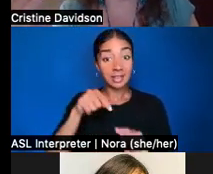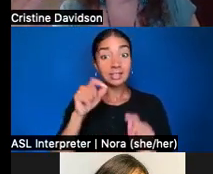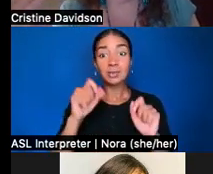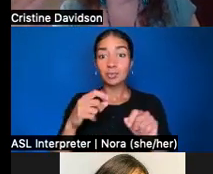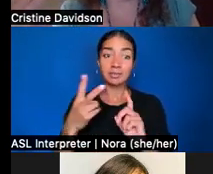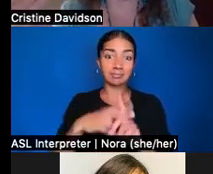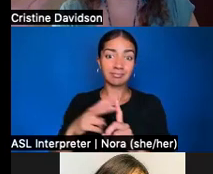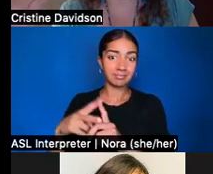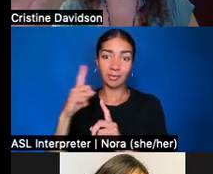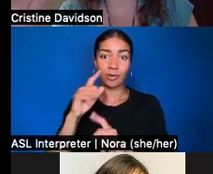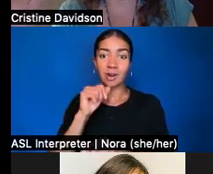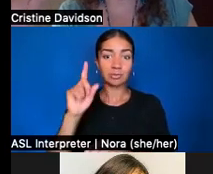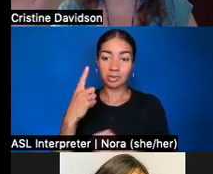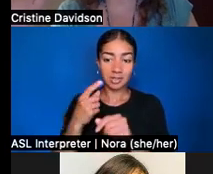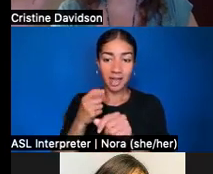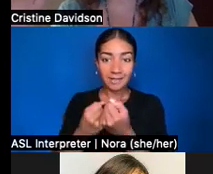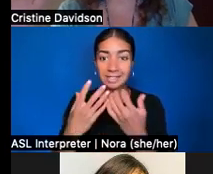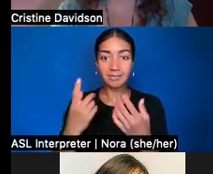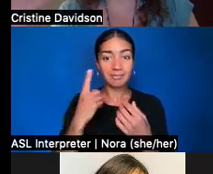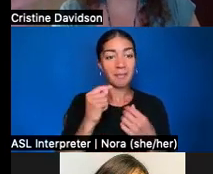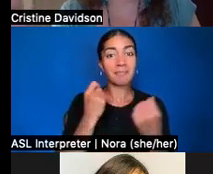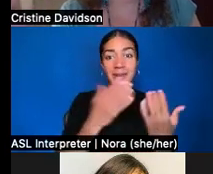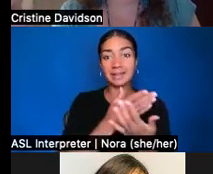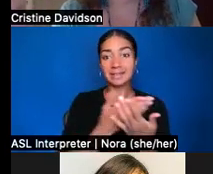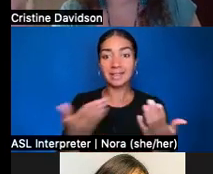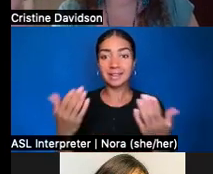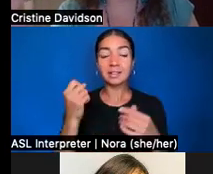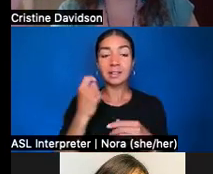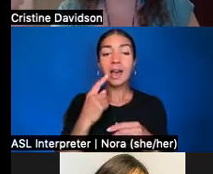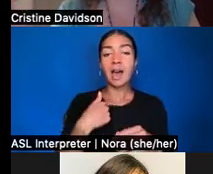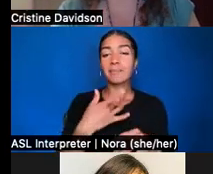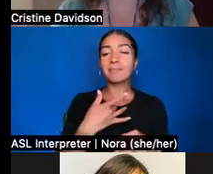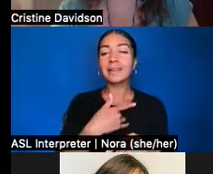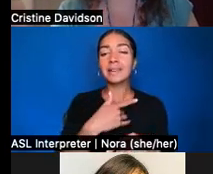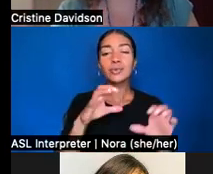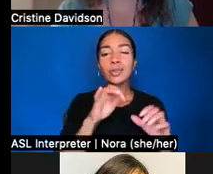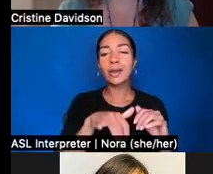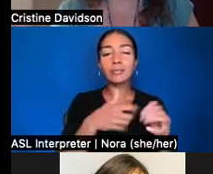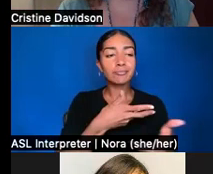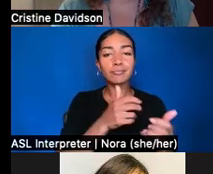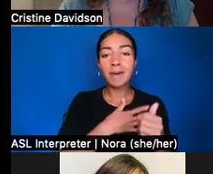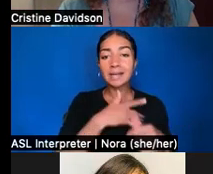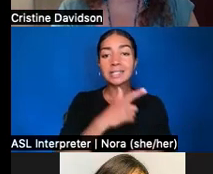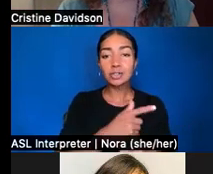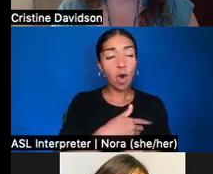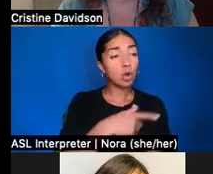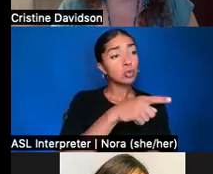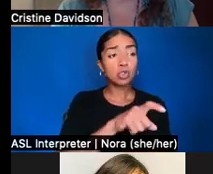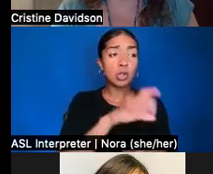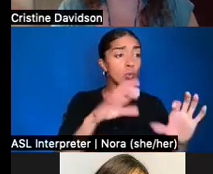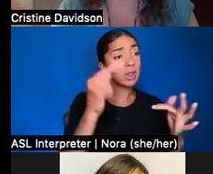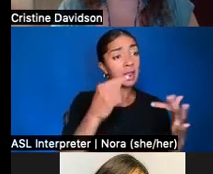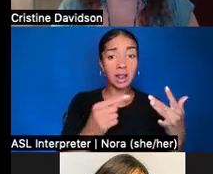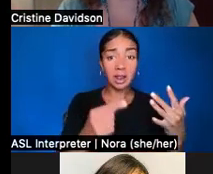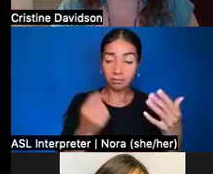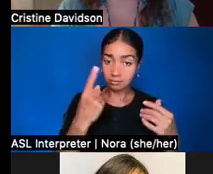little sister sometimes, right? Like, oh, well, you should da da da da. It's with the best of intentions, right?